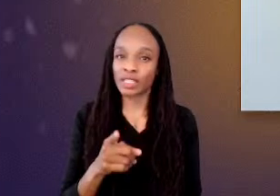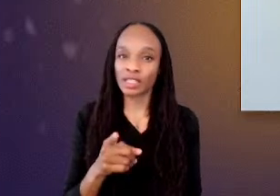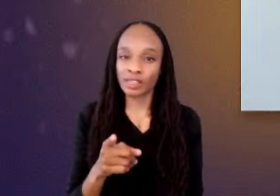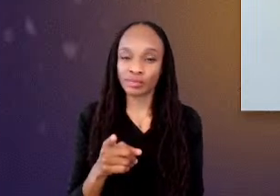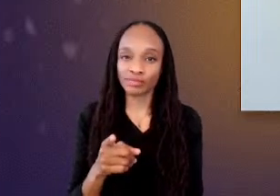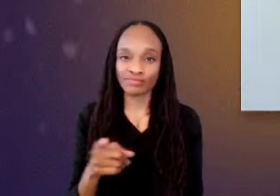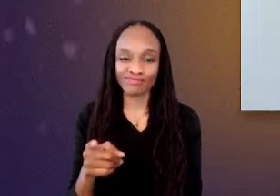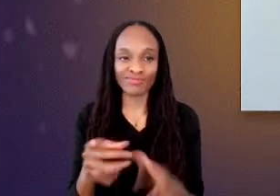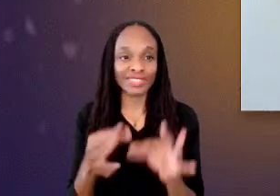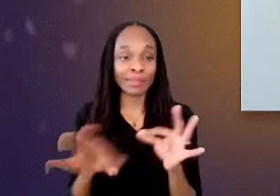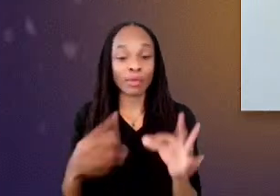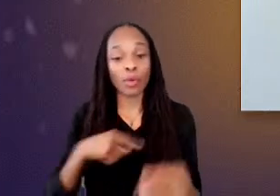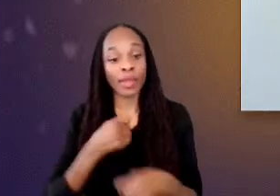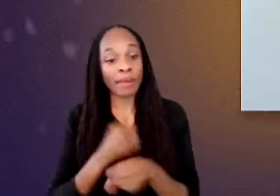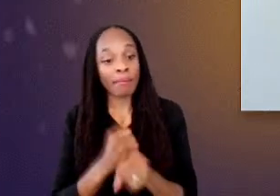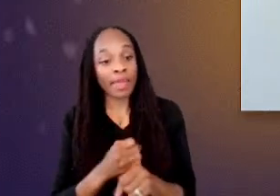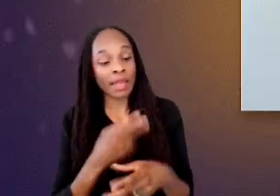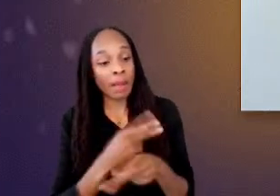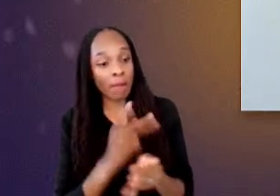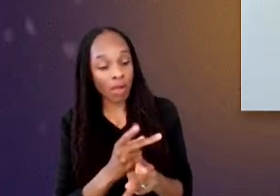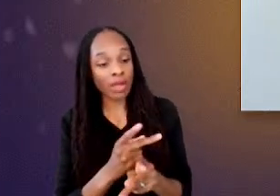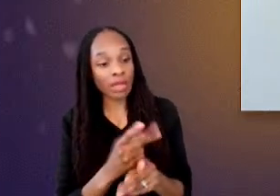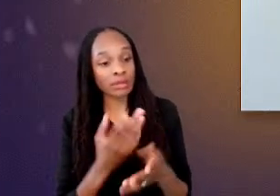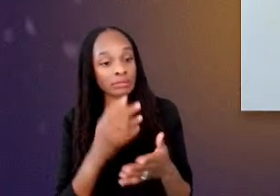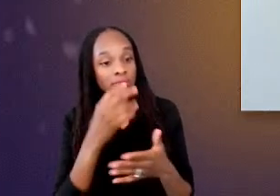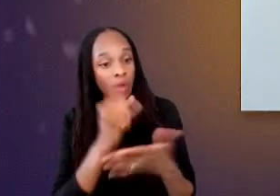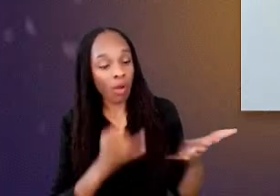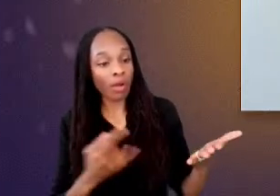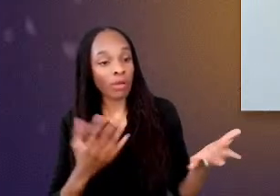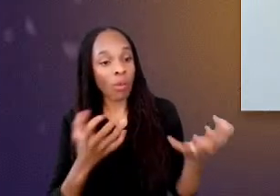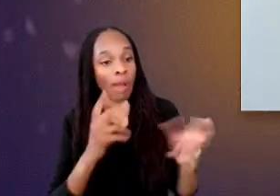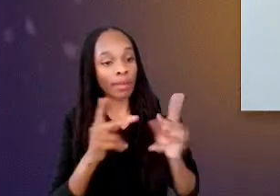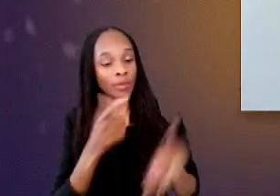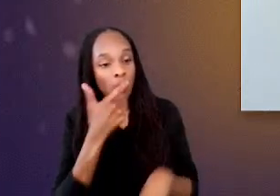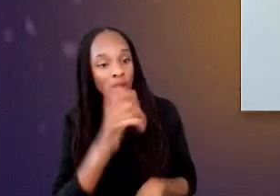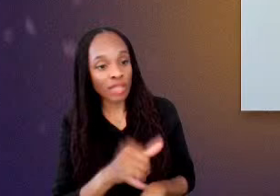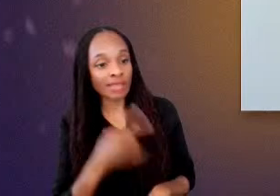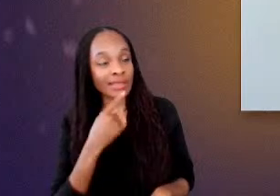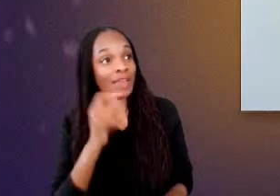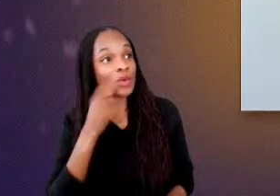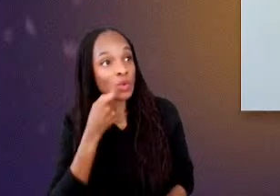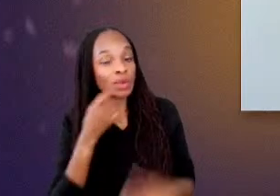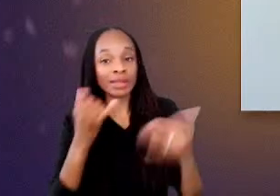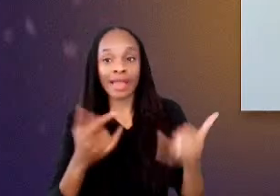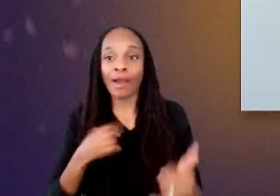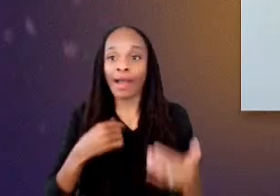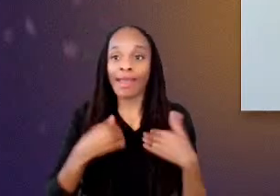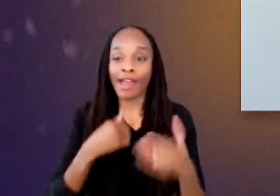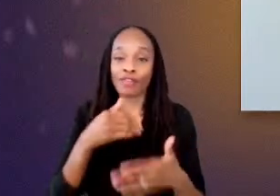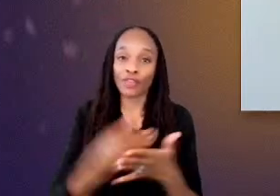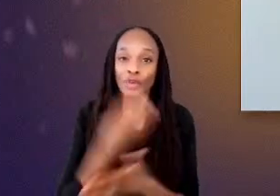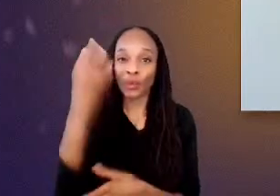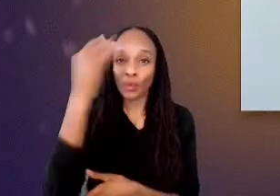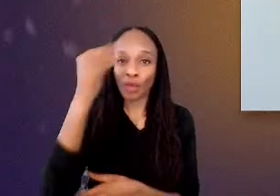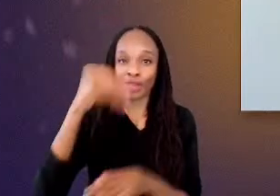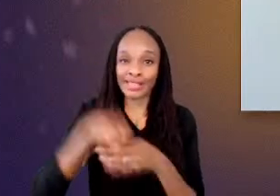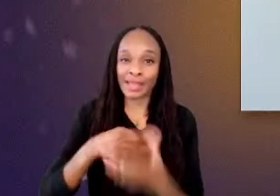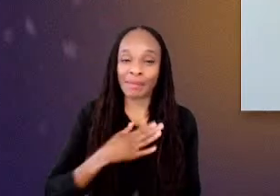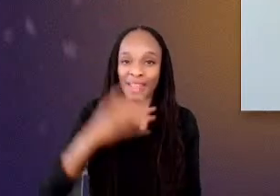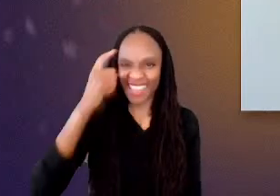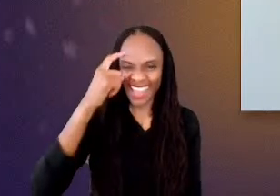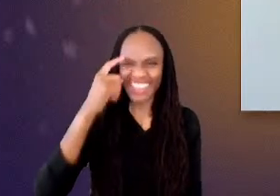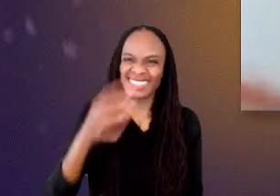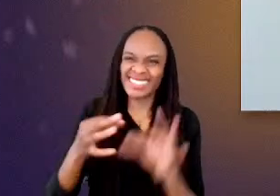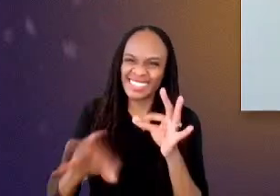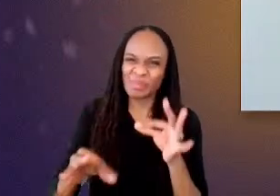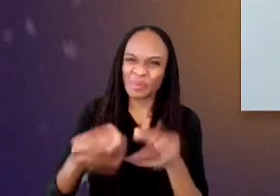made a product, we've made a piece of art, you want people to watch it and say, oh, hey, cool, and now I have some new thoughts in my head. It's a pretty simple exchange,